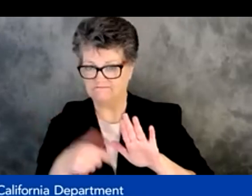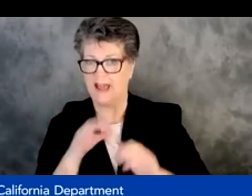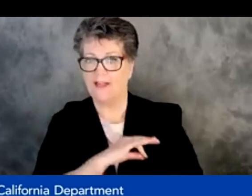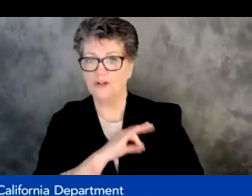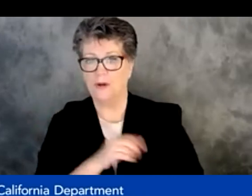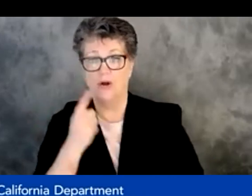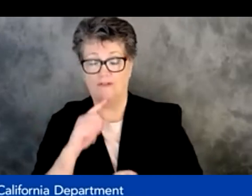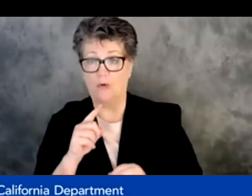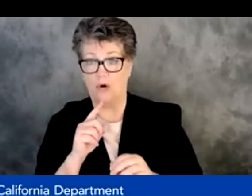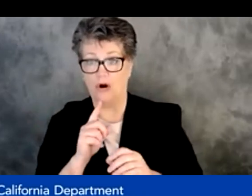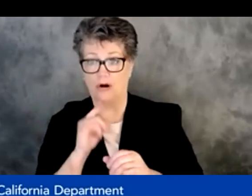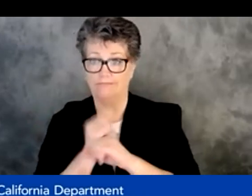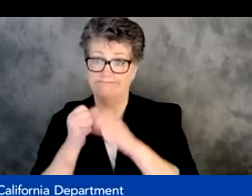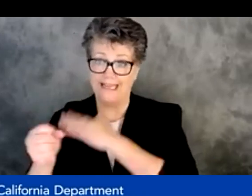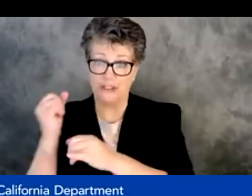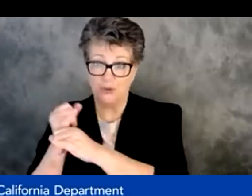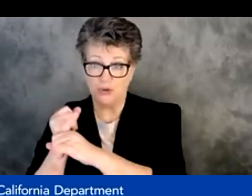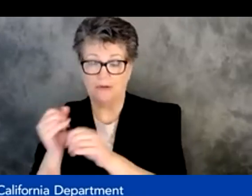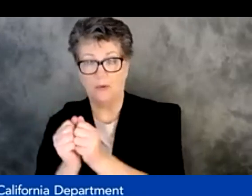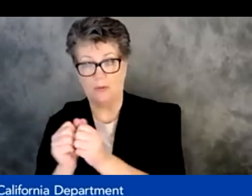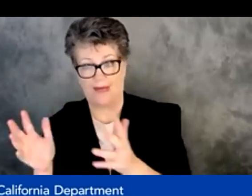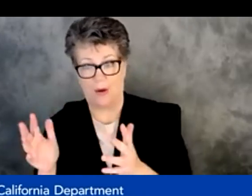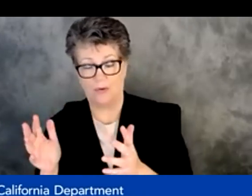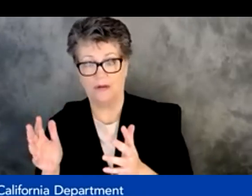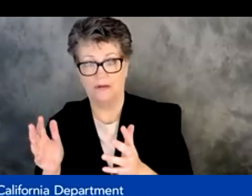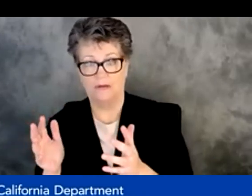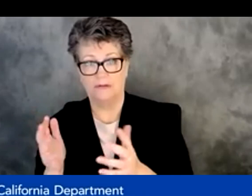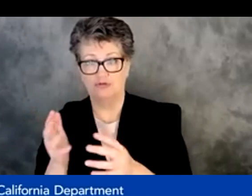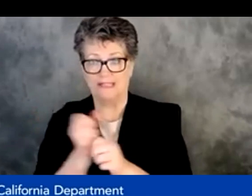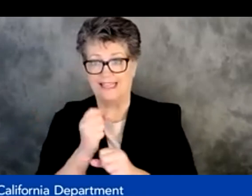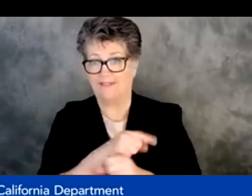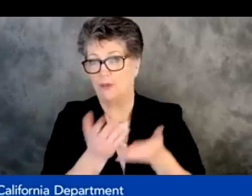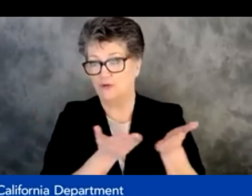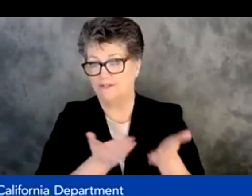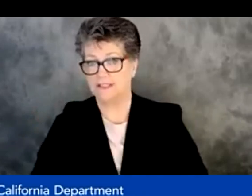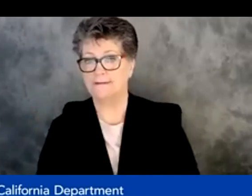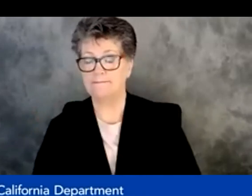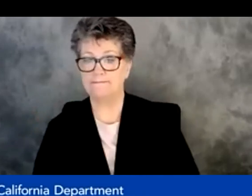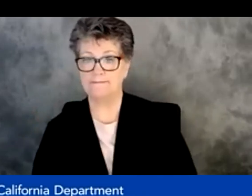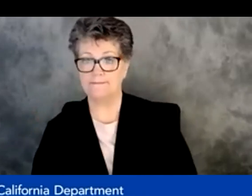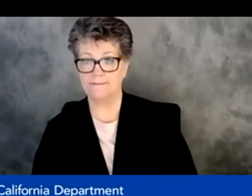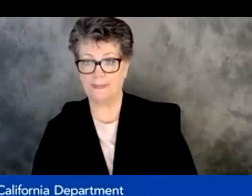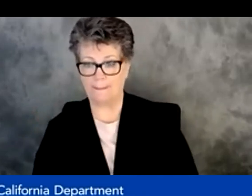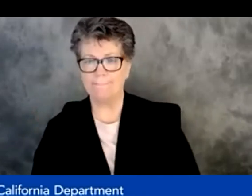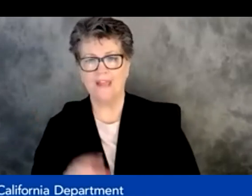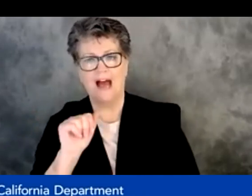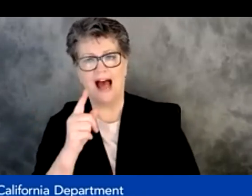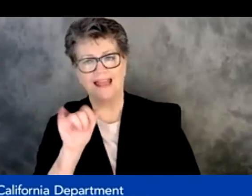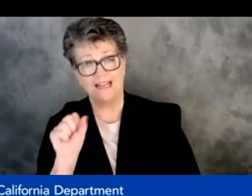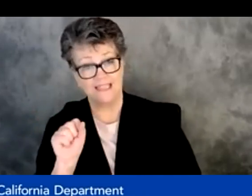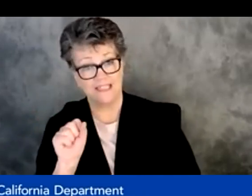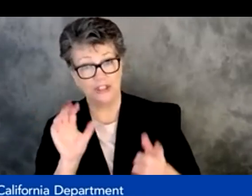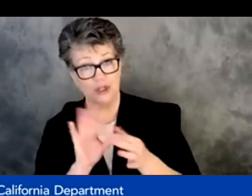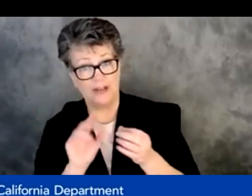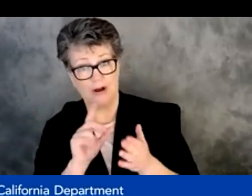for institutionalization without having received those services. Alexis, do you want to talk